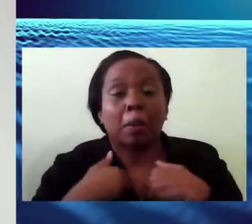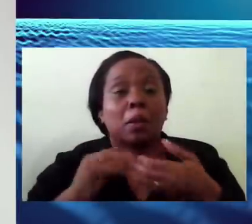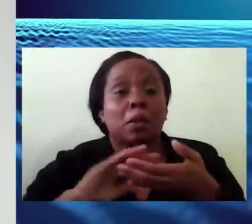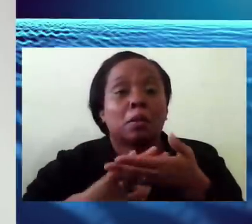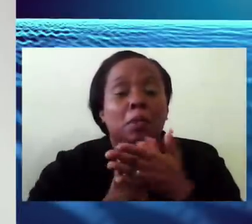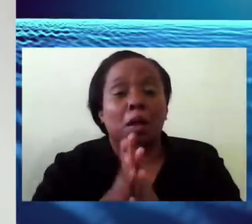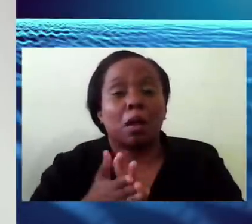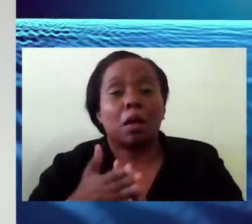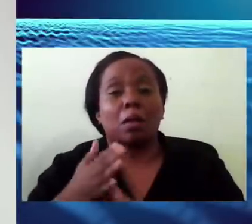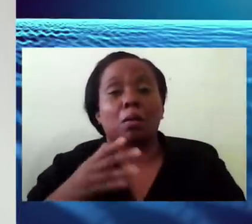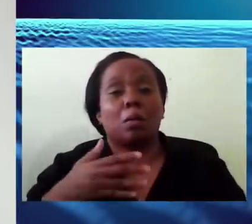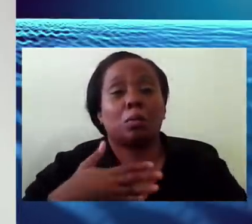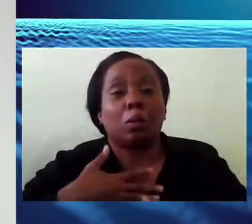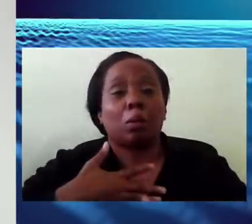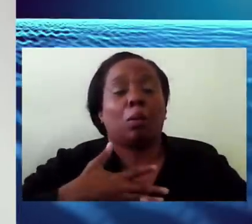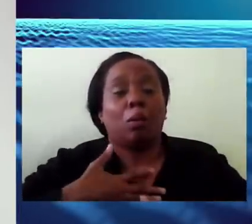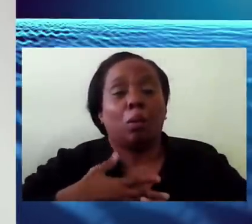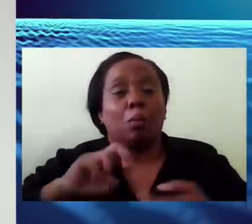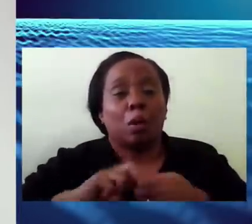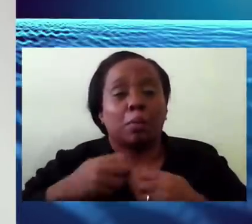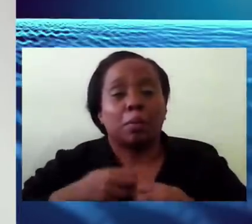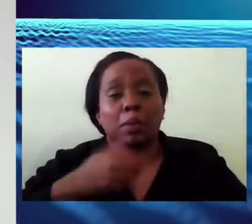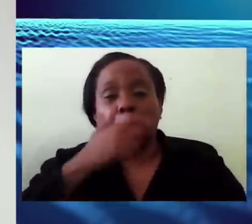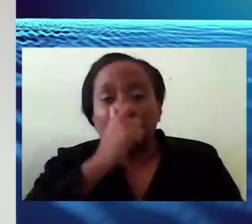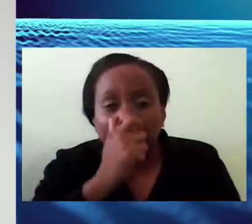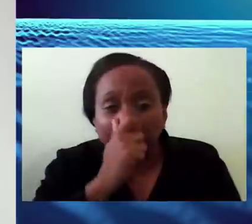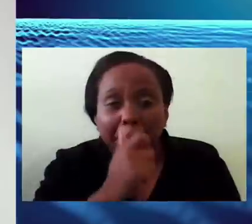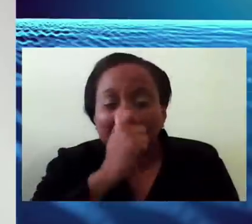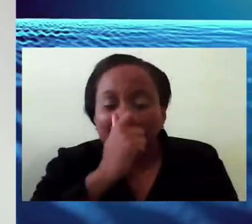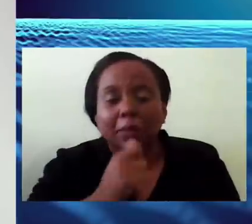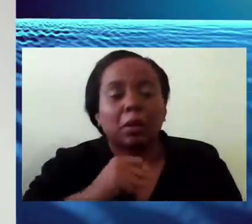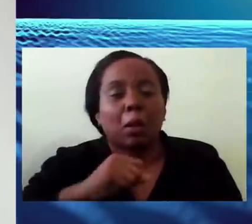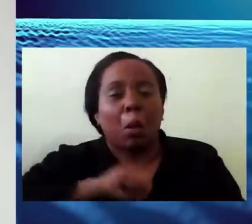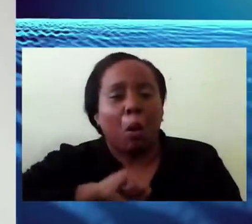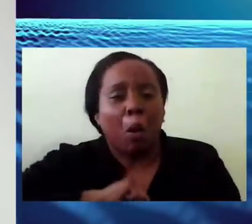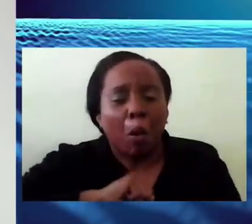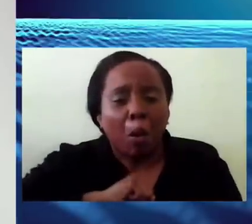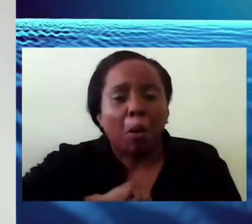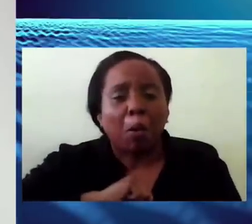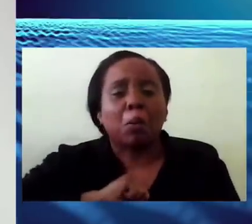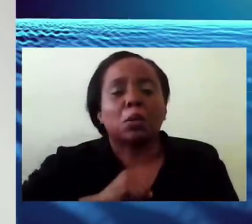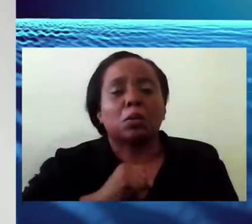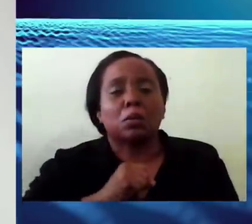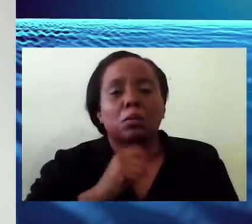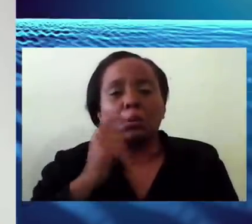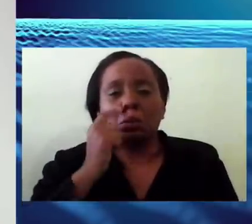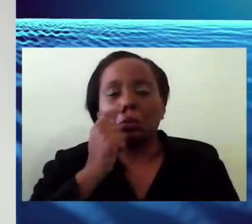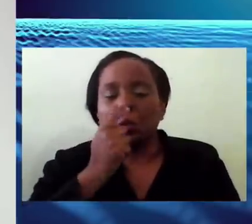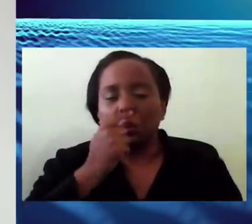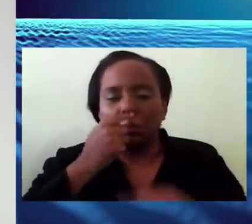respiratory problems, coughing, sneezing, ocular and nasal discharges.